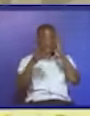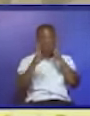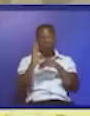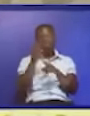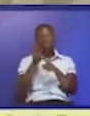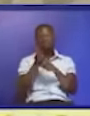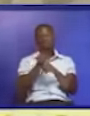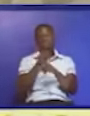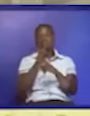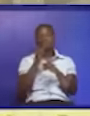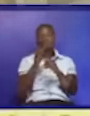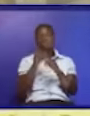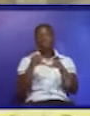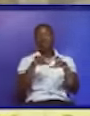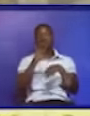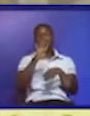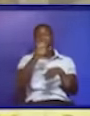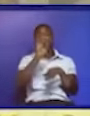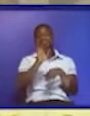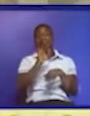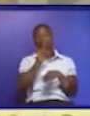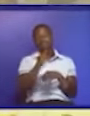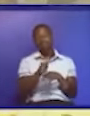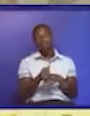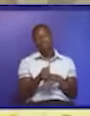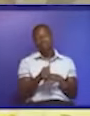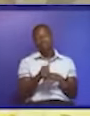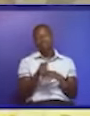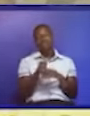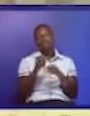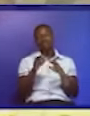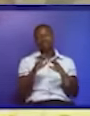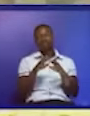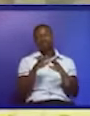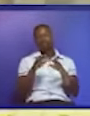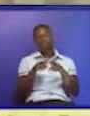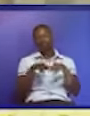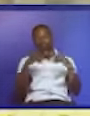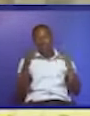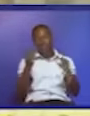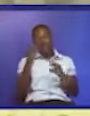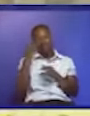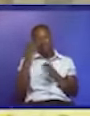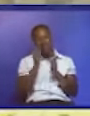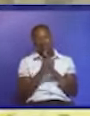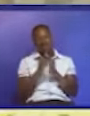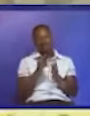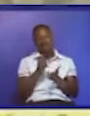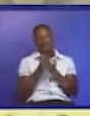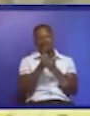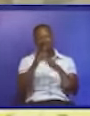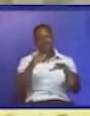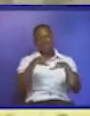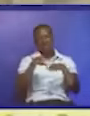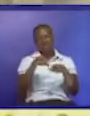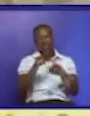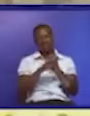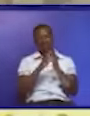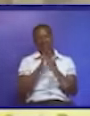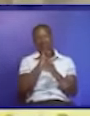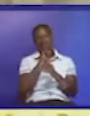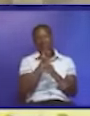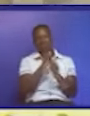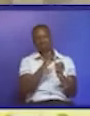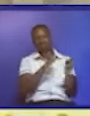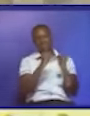playing 419. Or, no, it's not doing that. Revelation and understanding is what gives your activities credence and